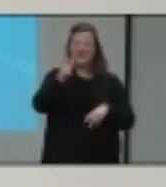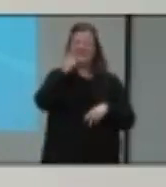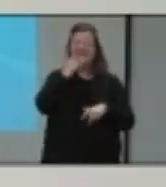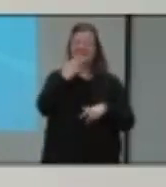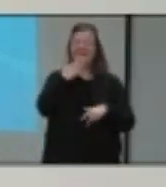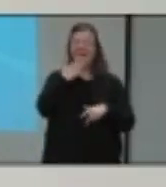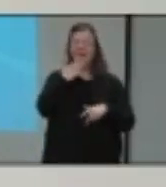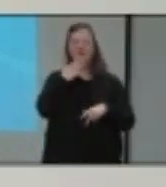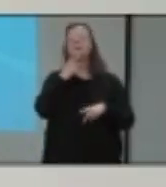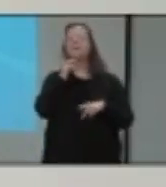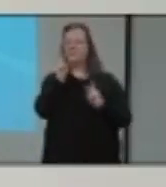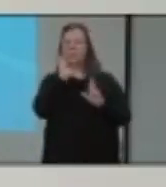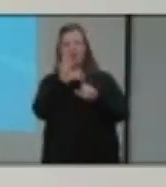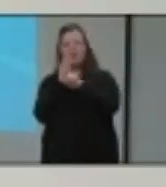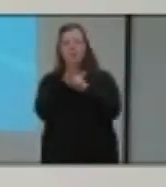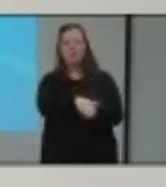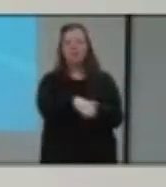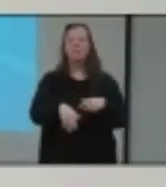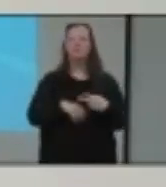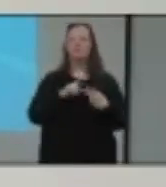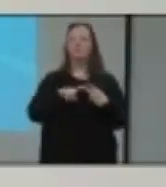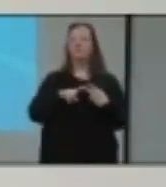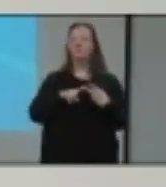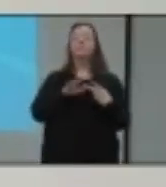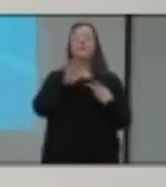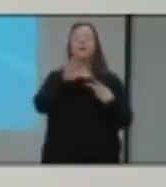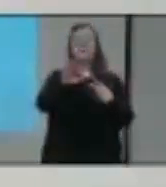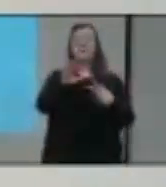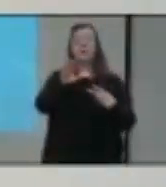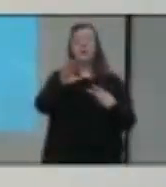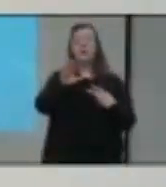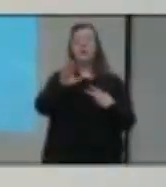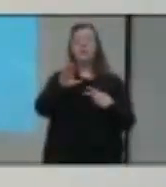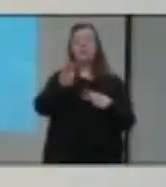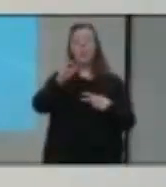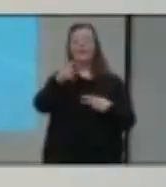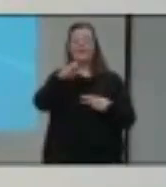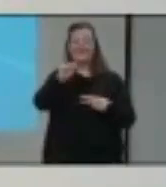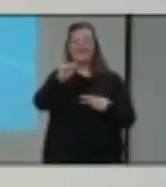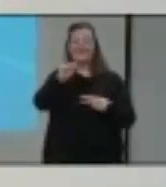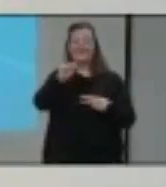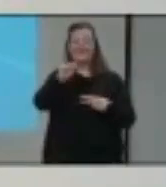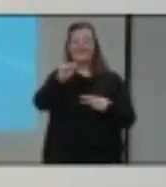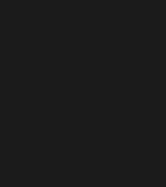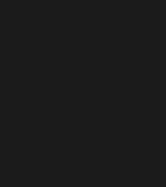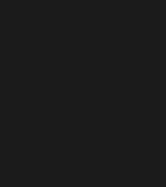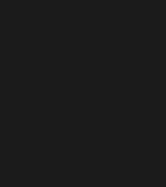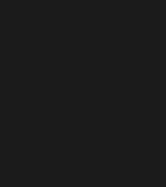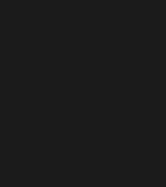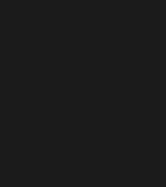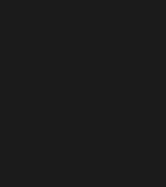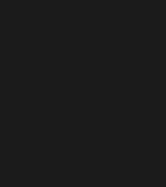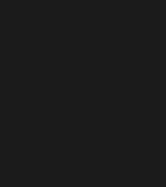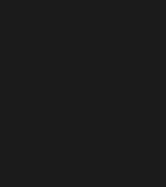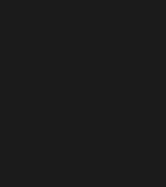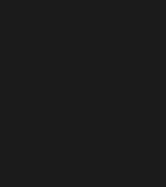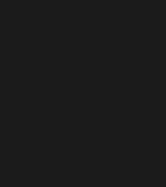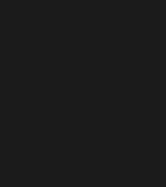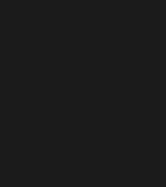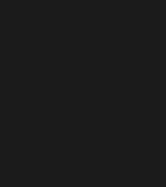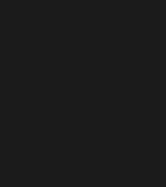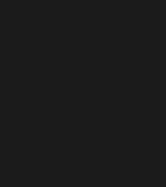skin. They're mistreated because of their reproductive organs. They're mistreated because of the amount of money that they have or